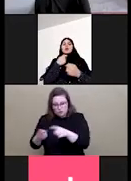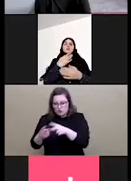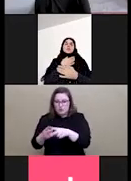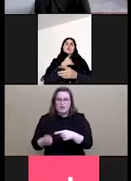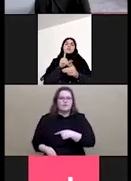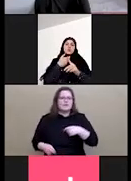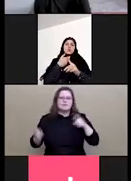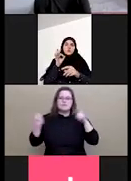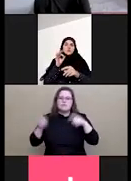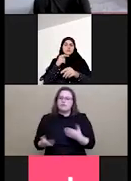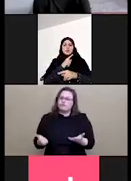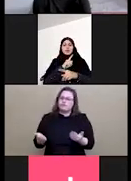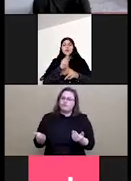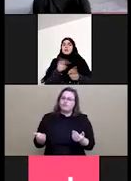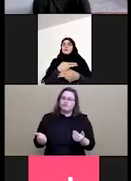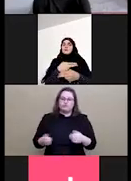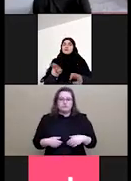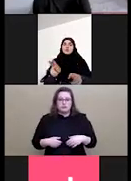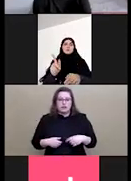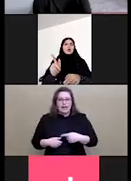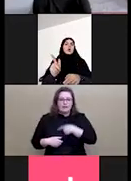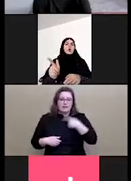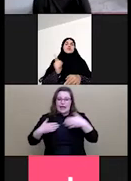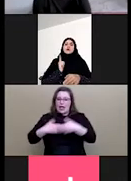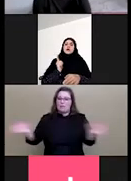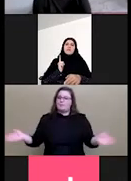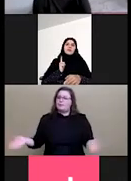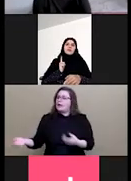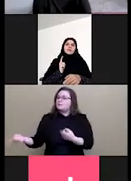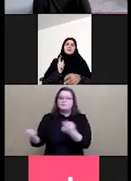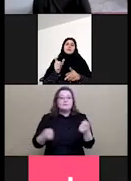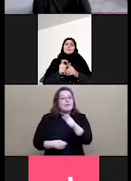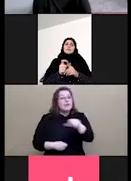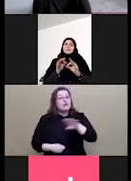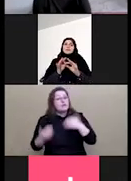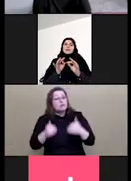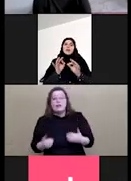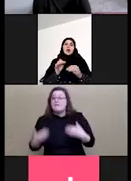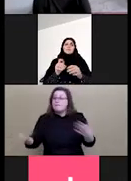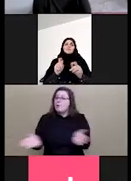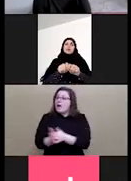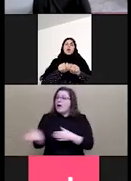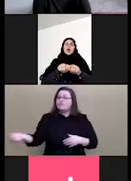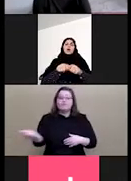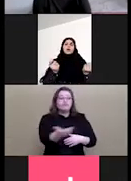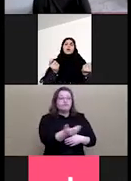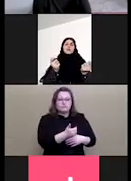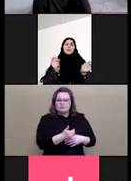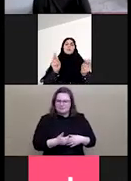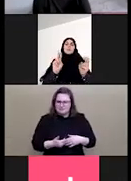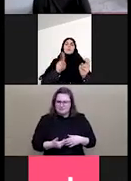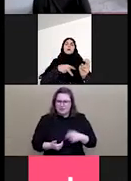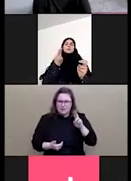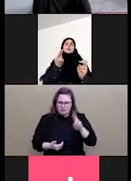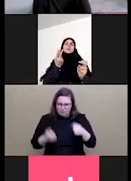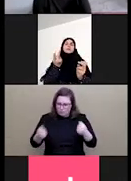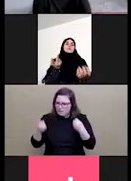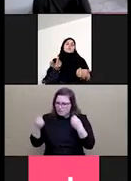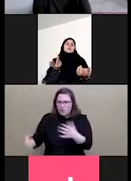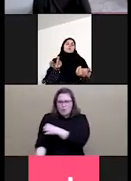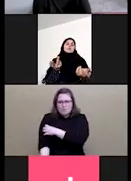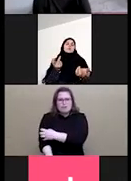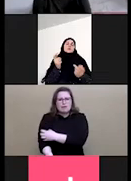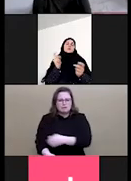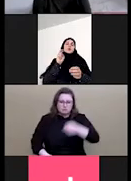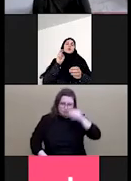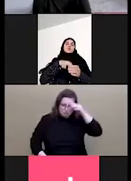just to open a call for persons with disabilities to participate unless someone worked on their empowerment. And this is